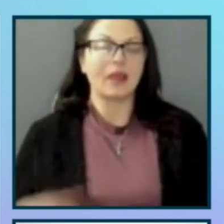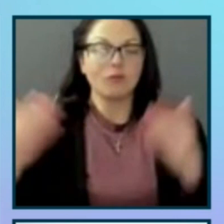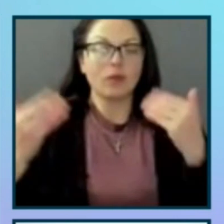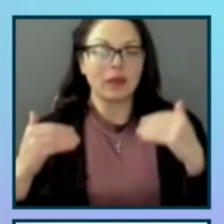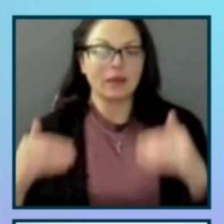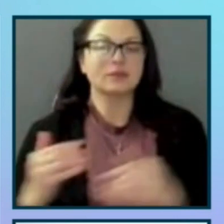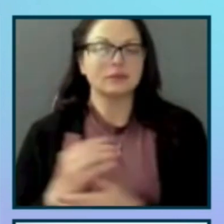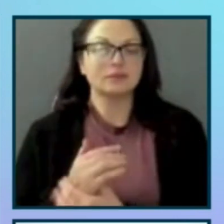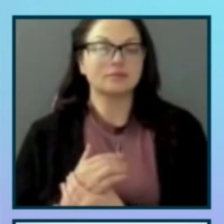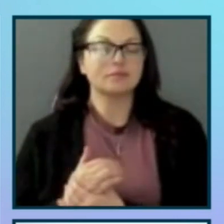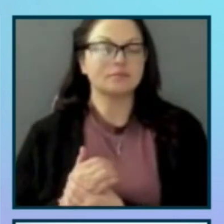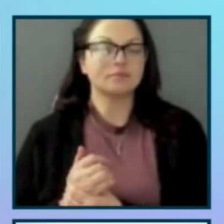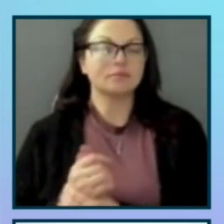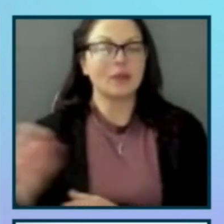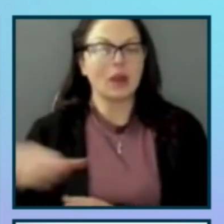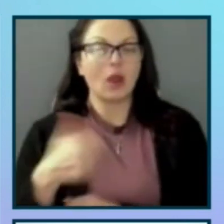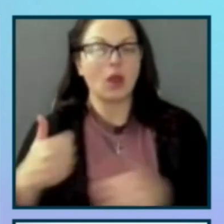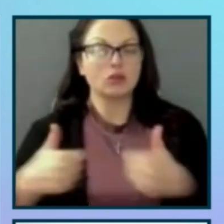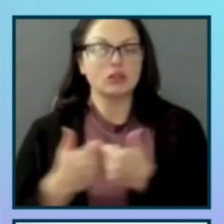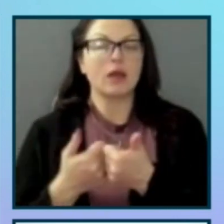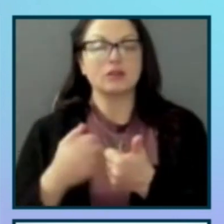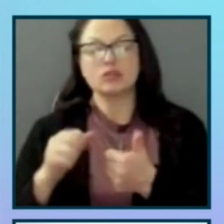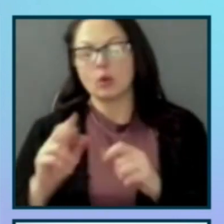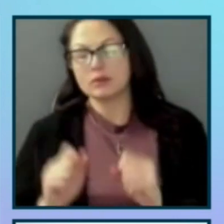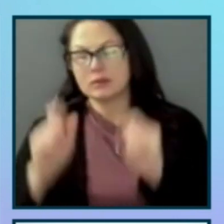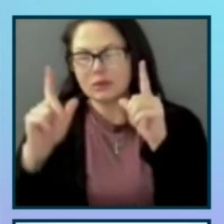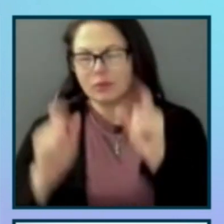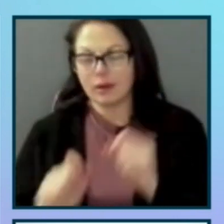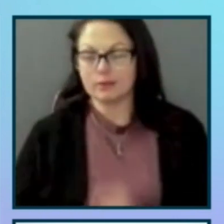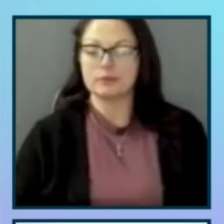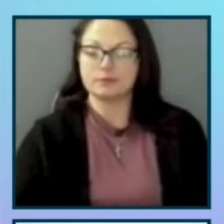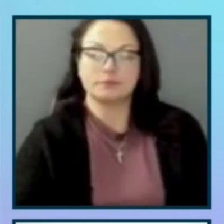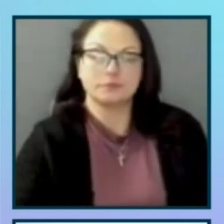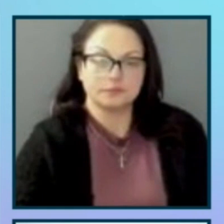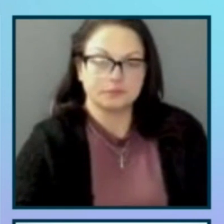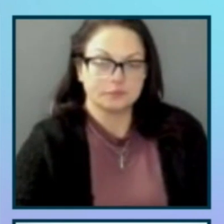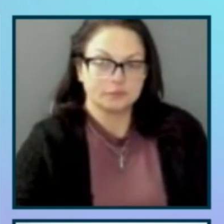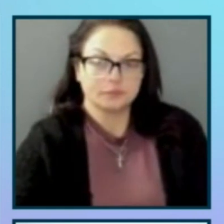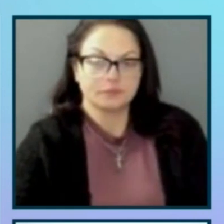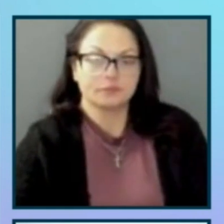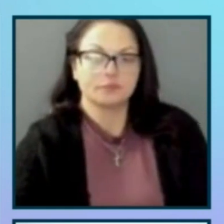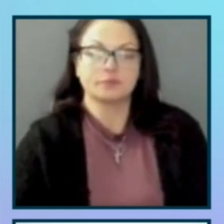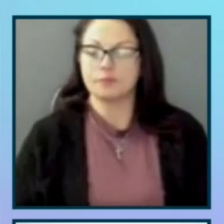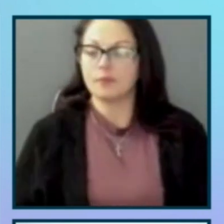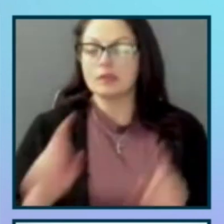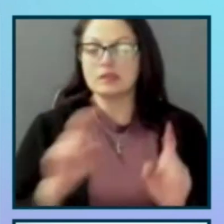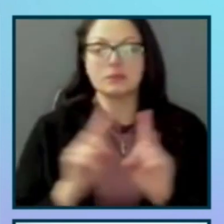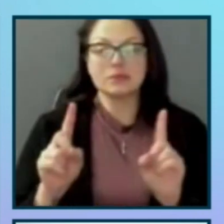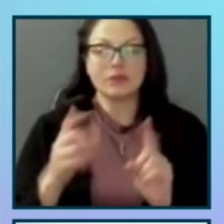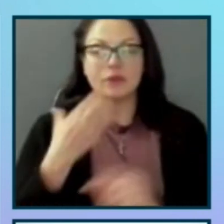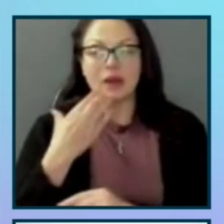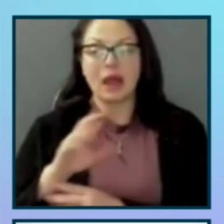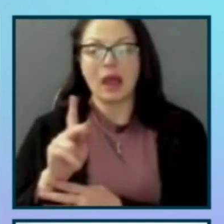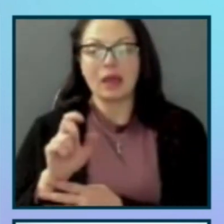some other challenges or surprises that we faced. So some different hotkey possibilities between the different screen readers. So just